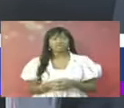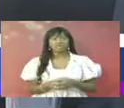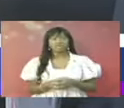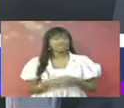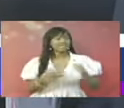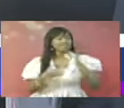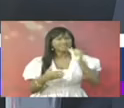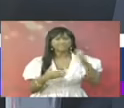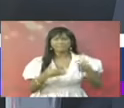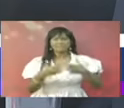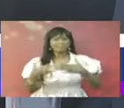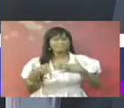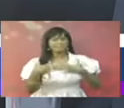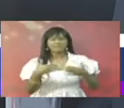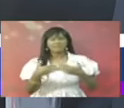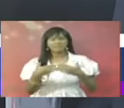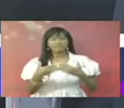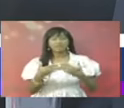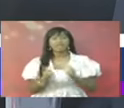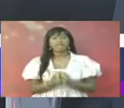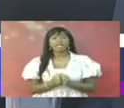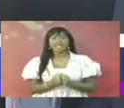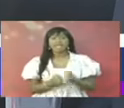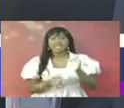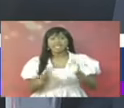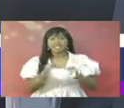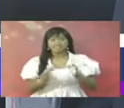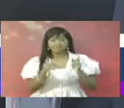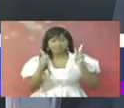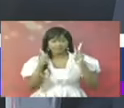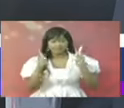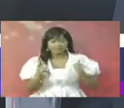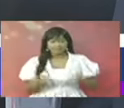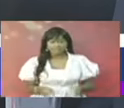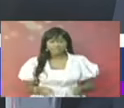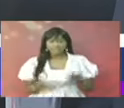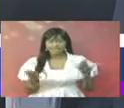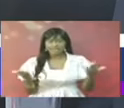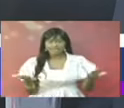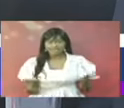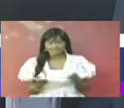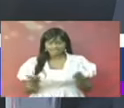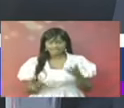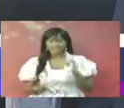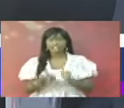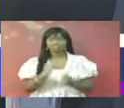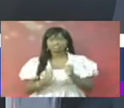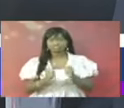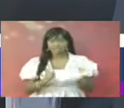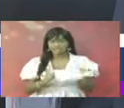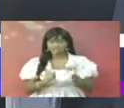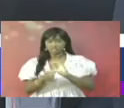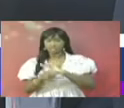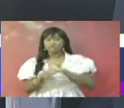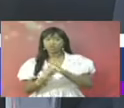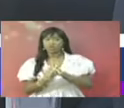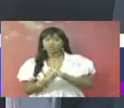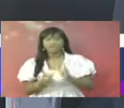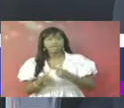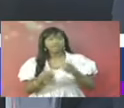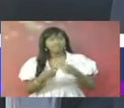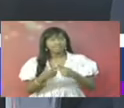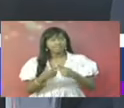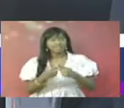matter for the simple reason that once there's a living, breathing human being on the landmass, then they contribute to both the